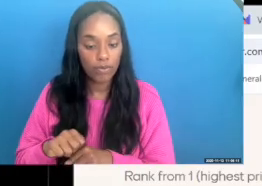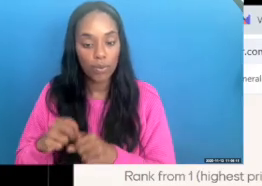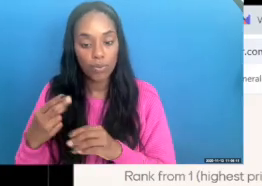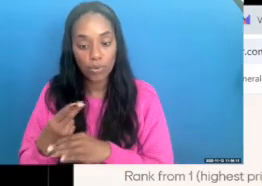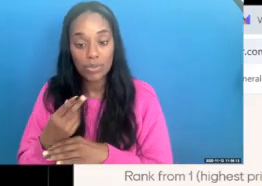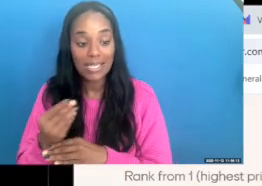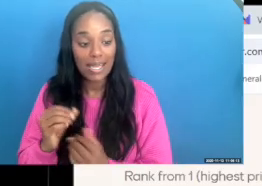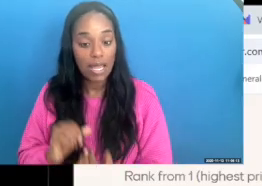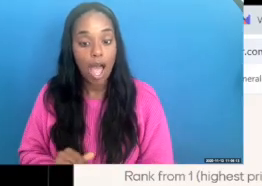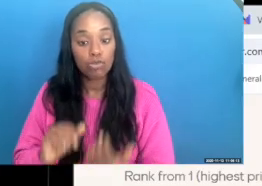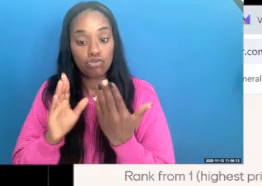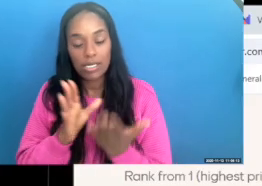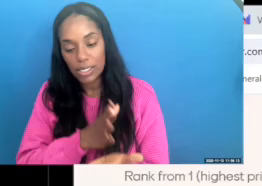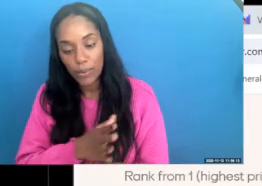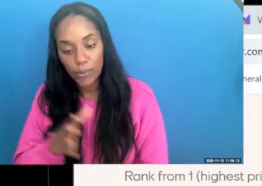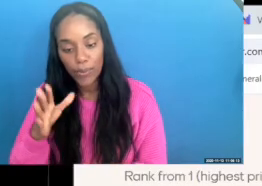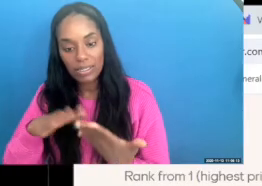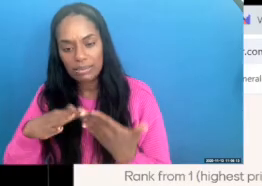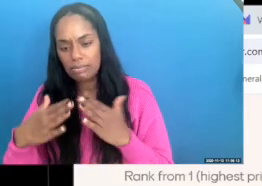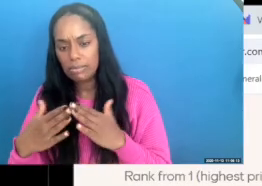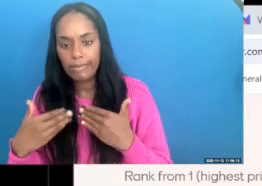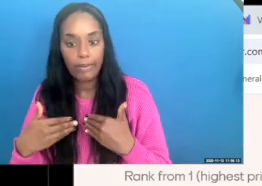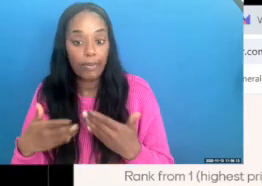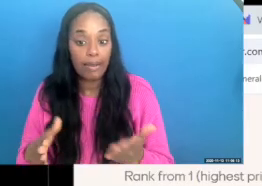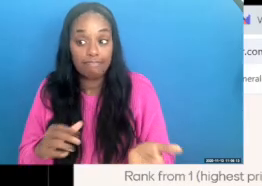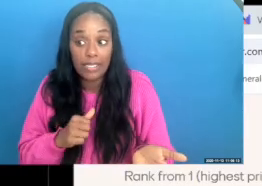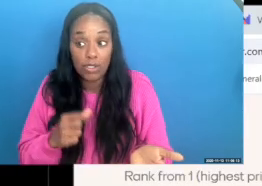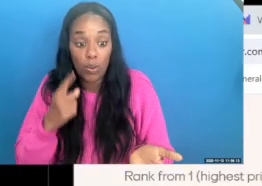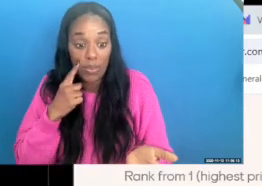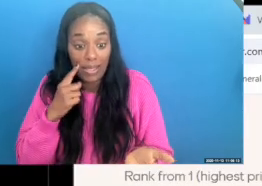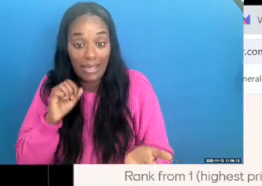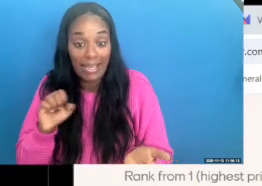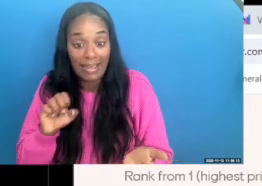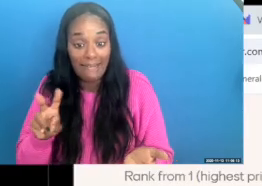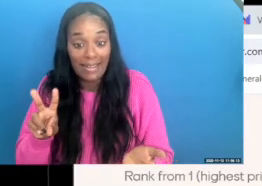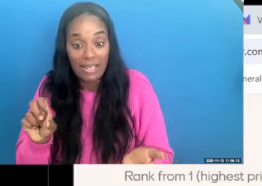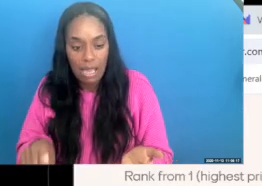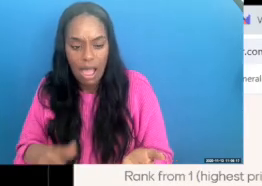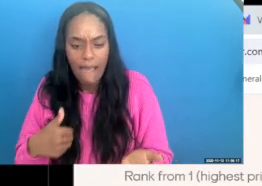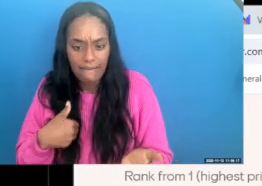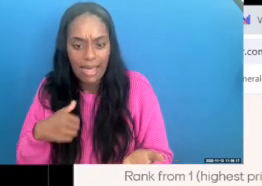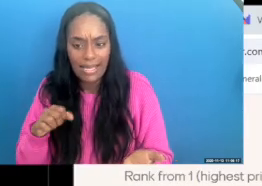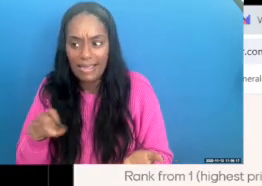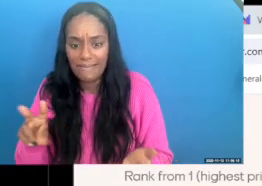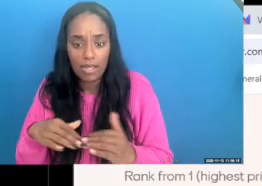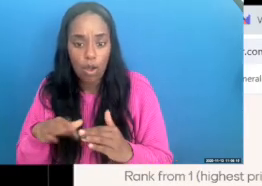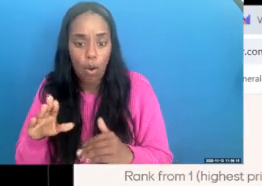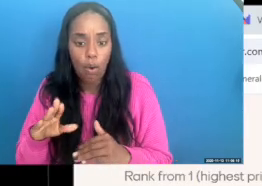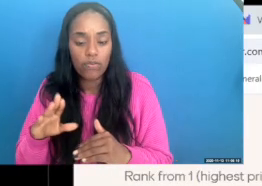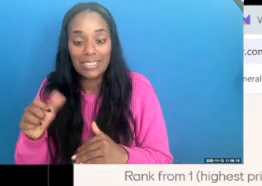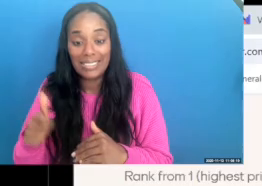fossil fuel use, and also addressing rural communities in a way that I don't